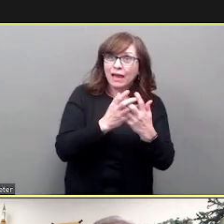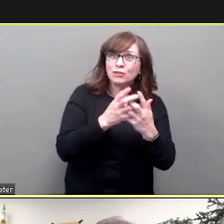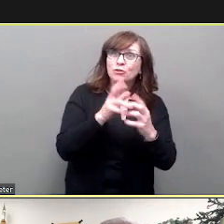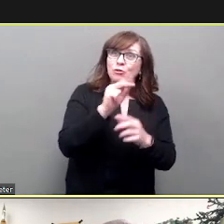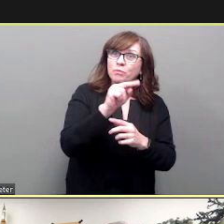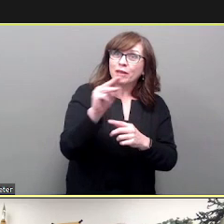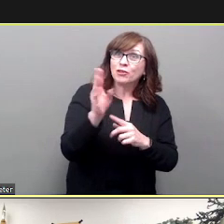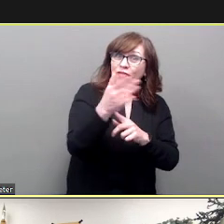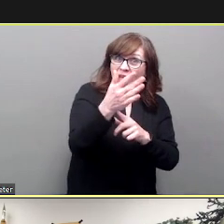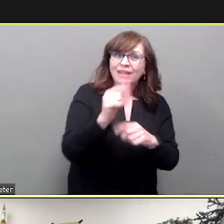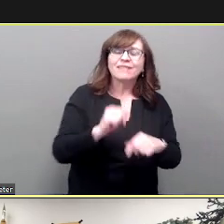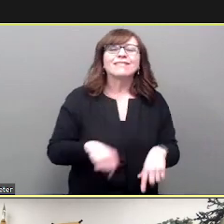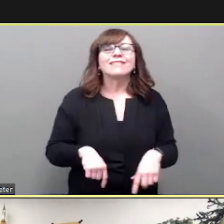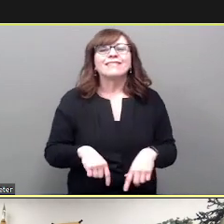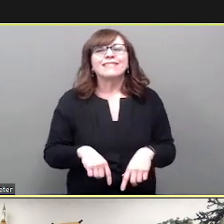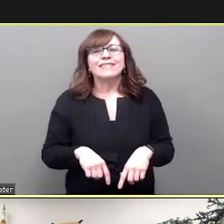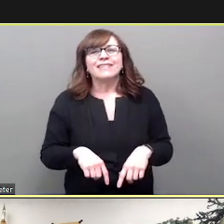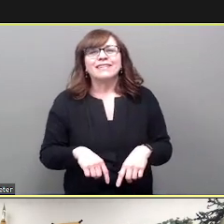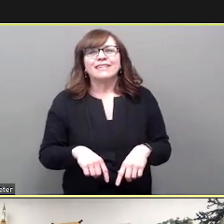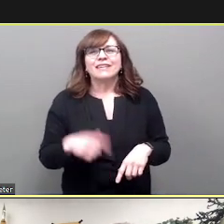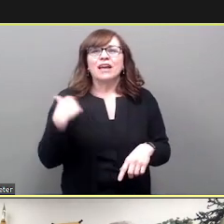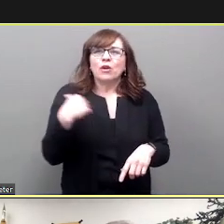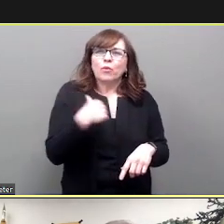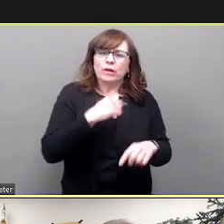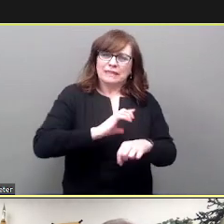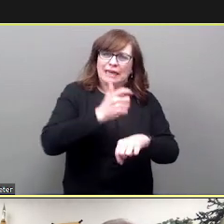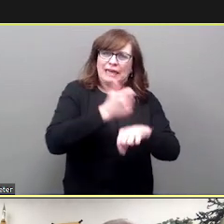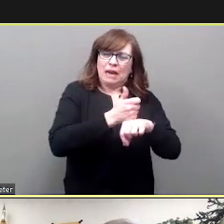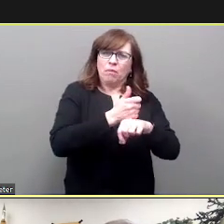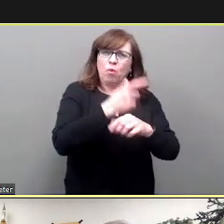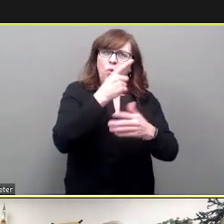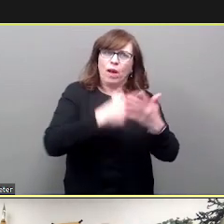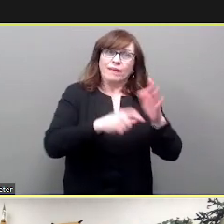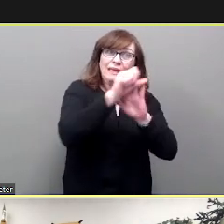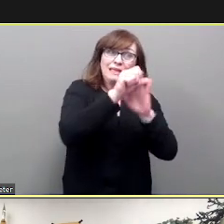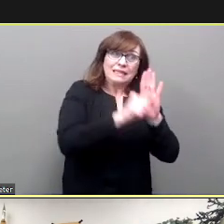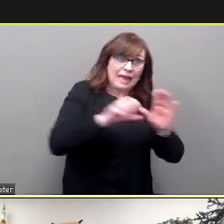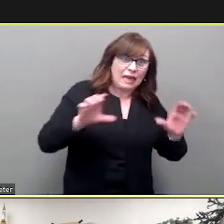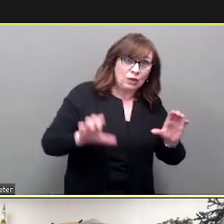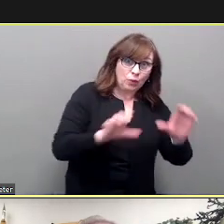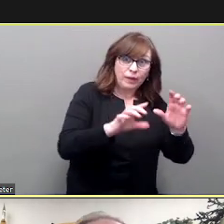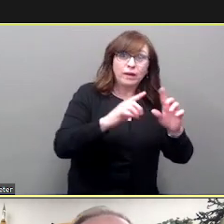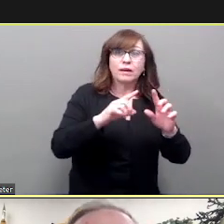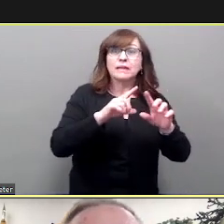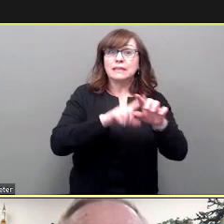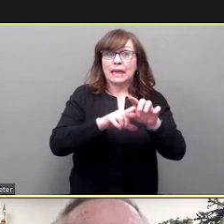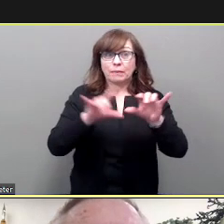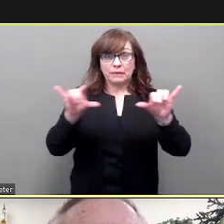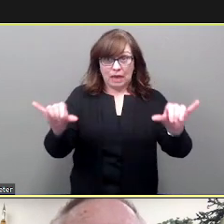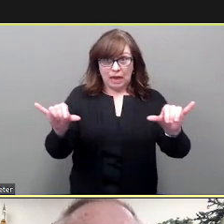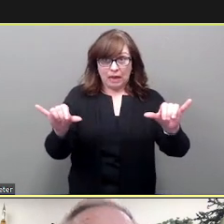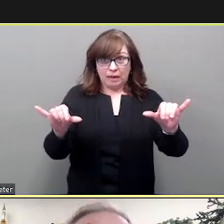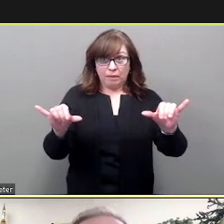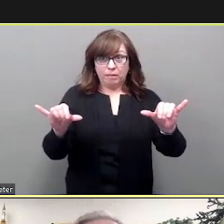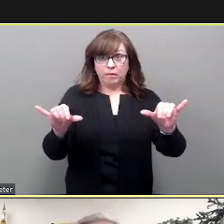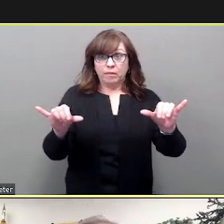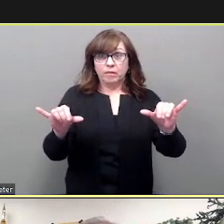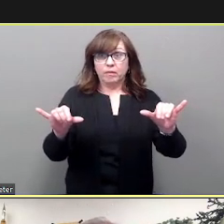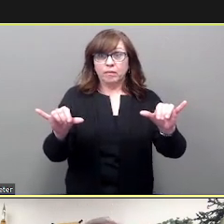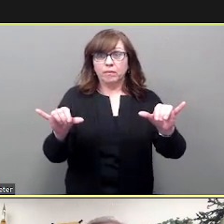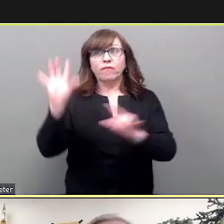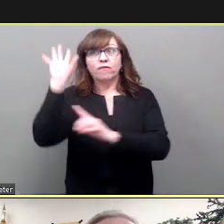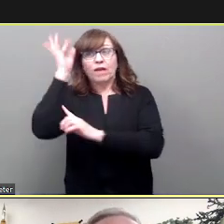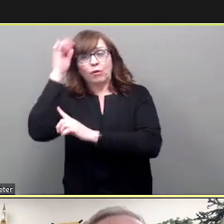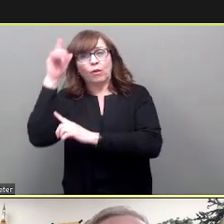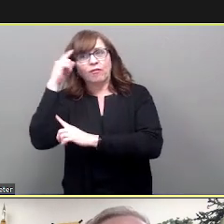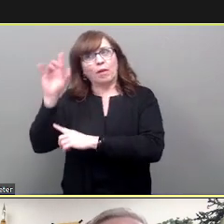the percent of the effort that's being put forth by the state, and then also the percent of effort by the federal